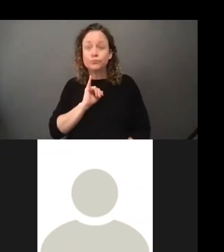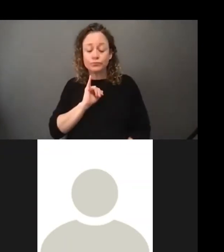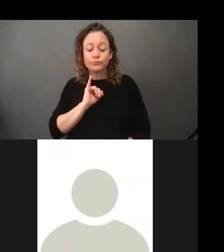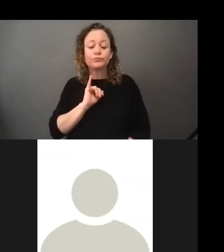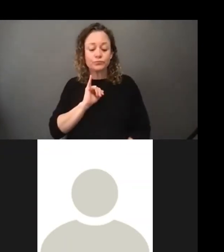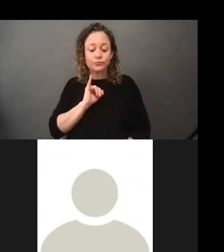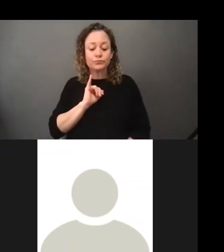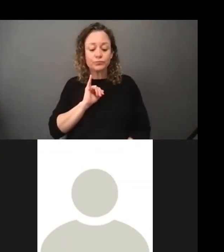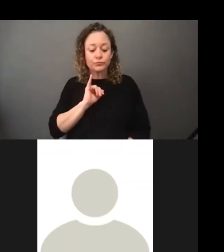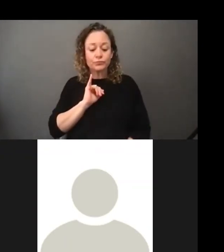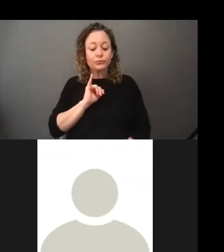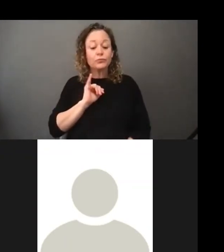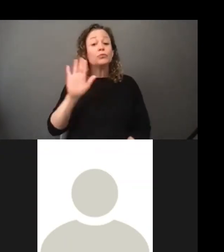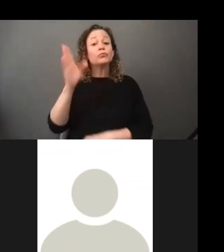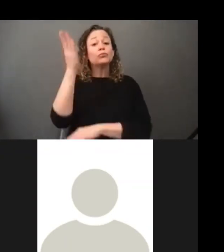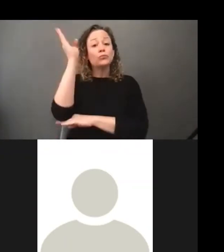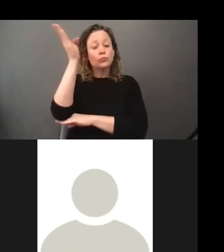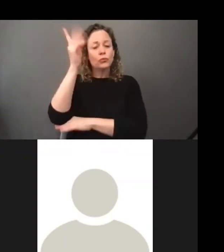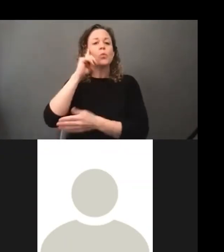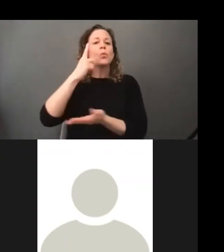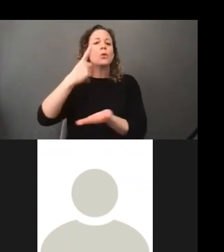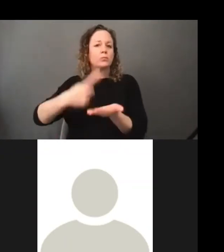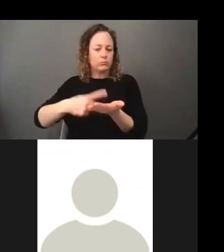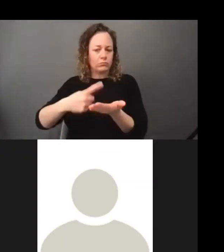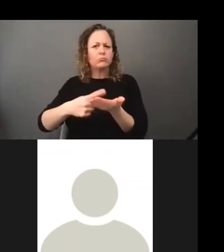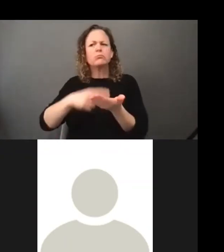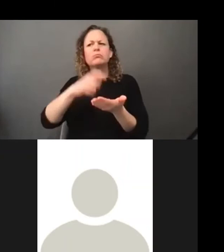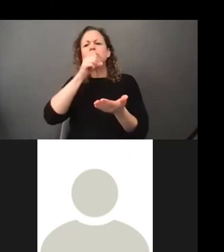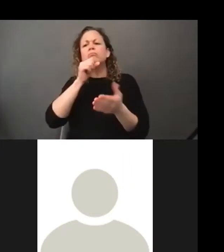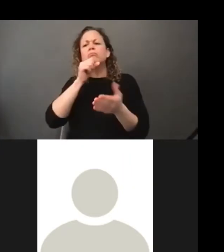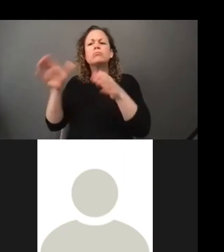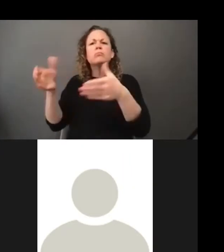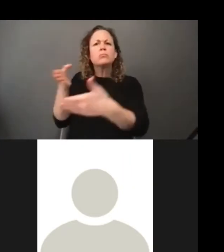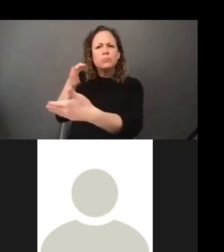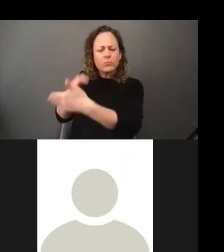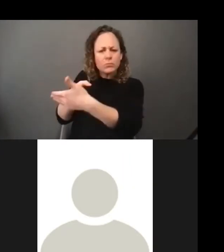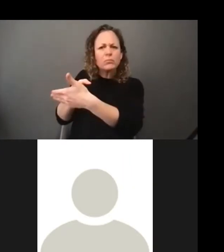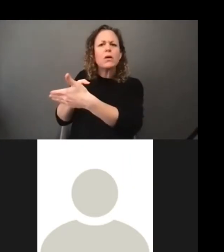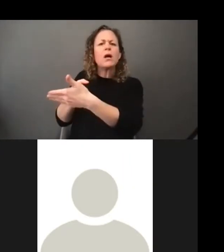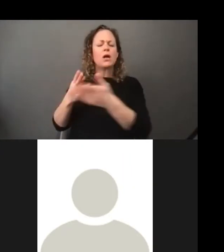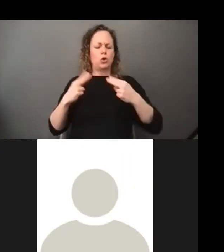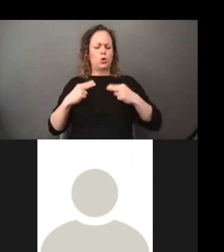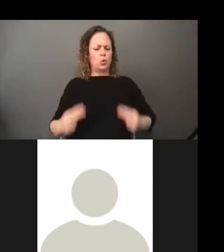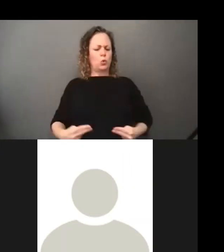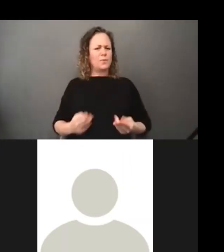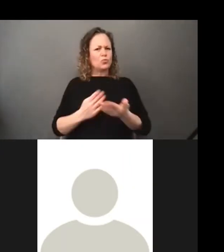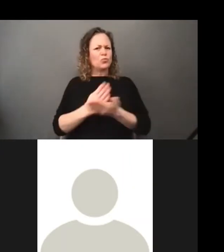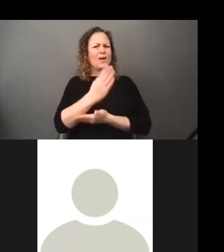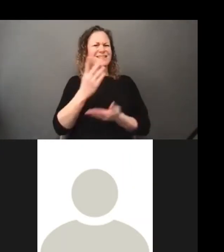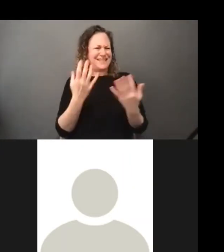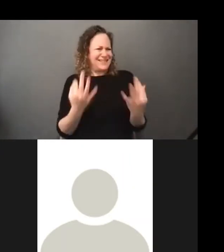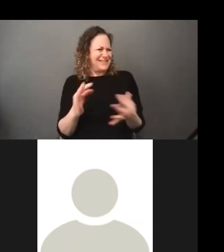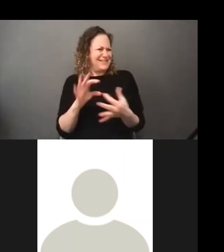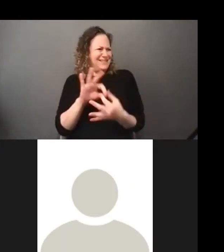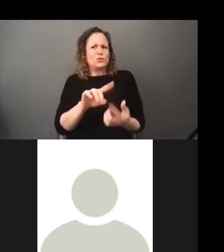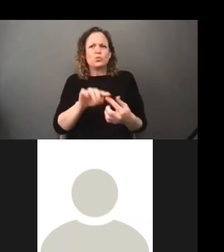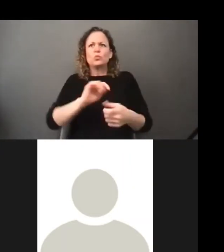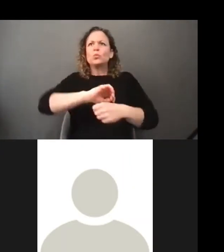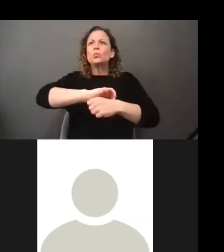And her talk today is on ageism and human rights at the times of the pandemic. Liat?